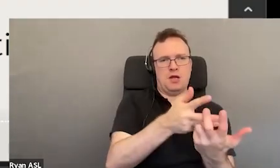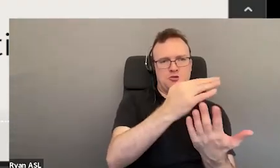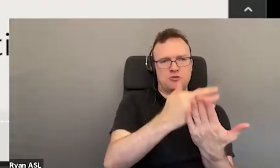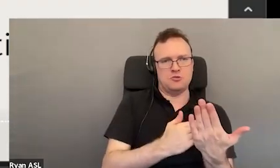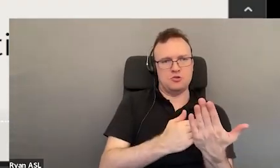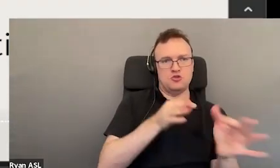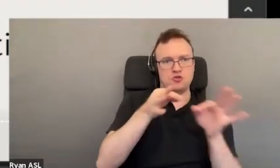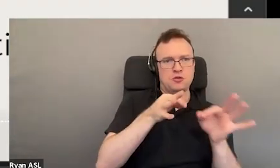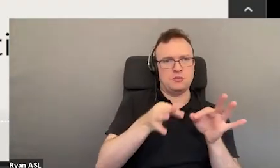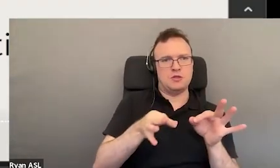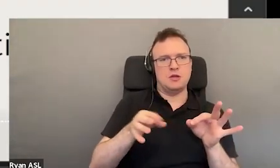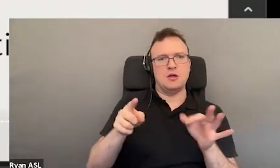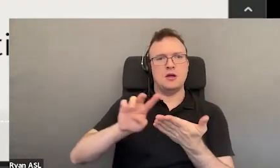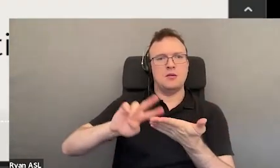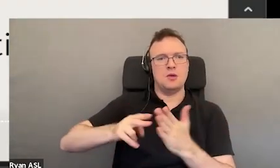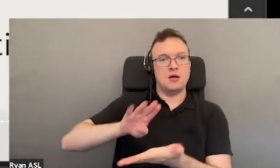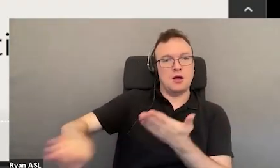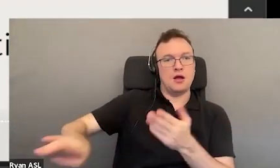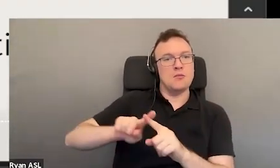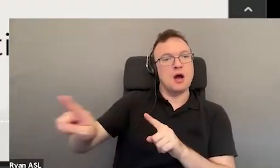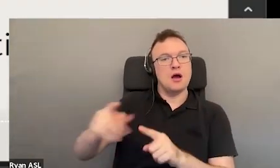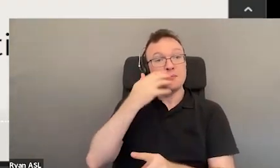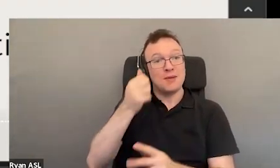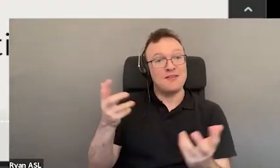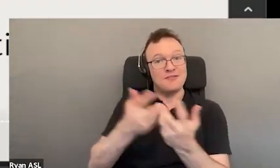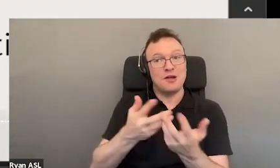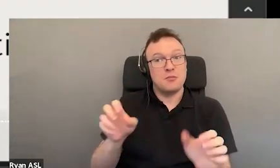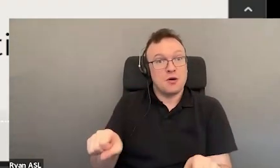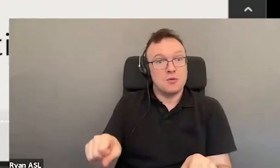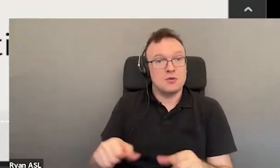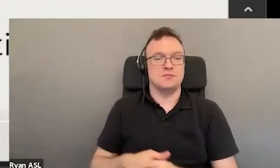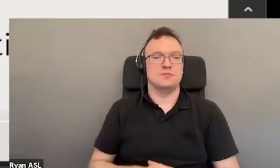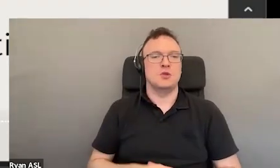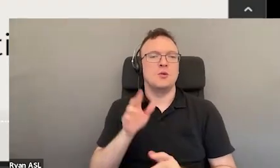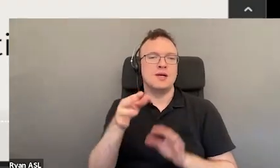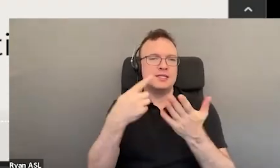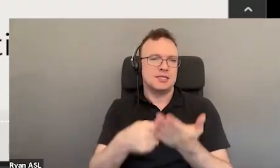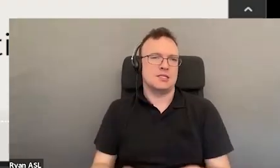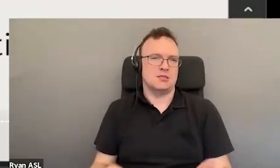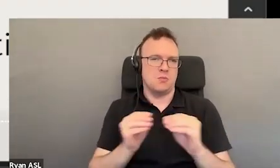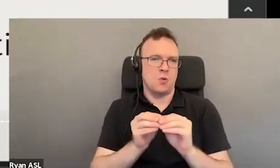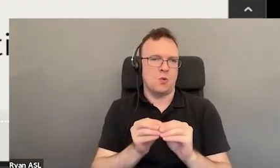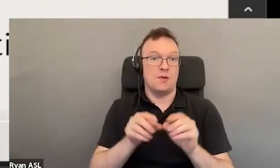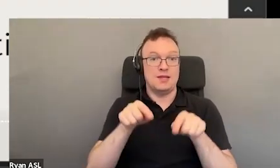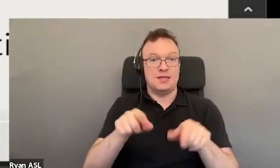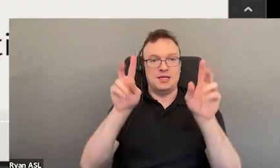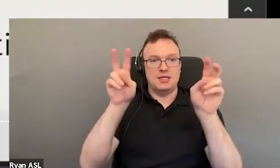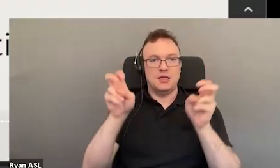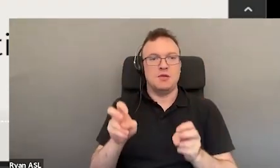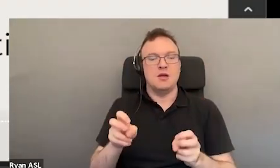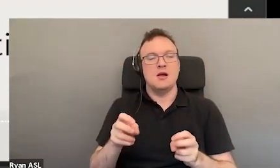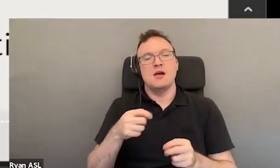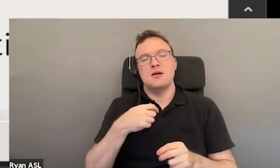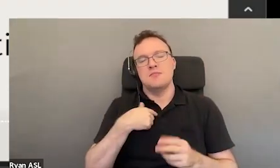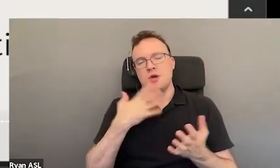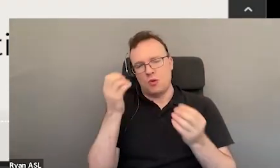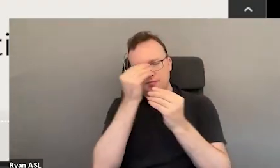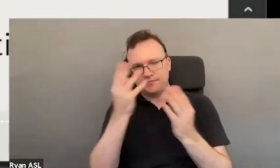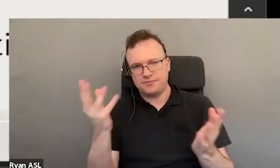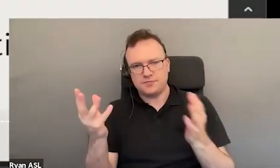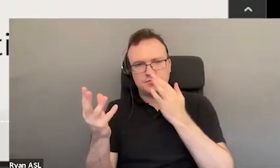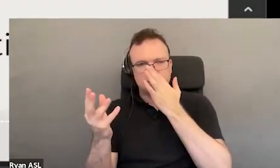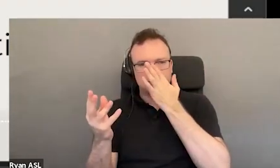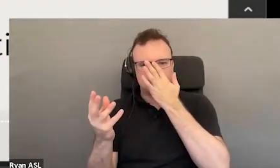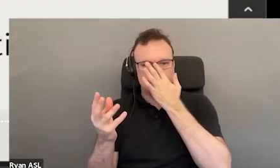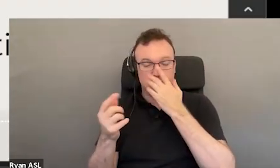Well, again, job descriptions and postings we'll get into in a little bit more detail. While we're on this subject, however, I did want to let folks know I